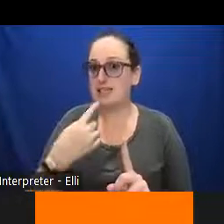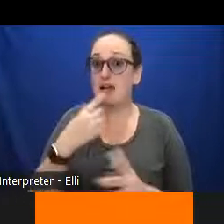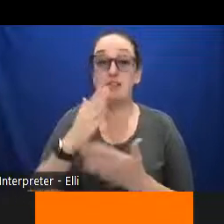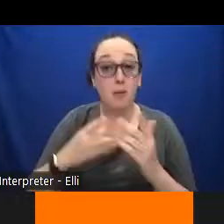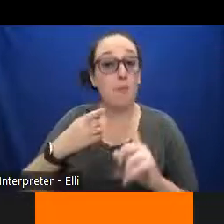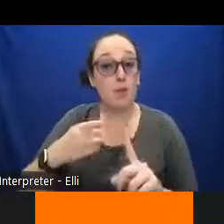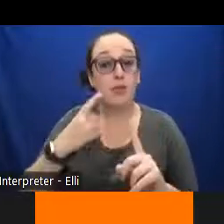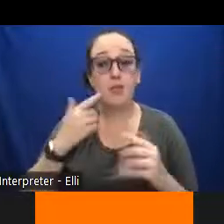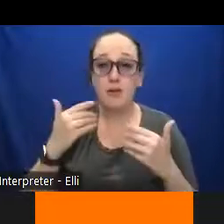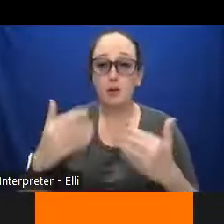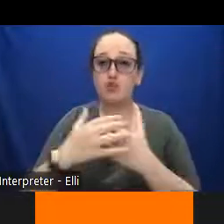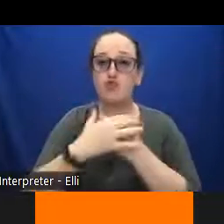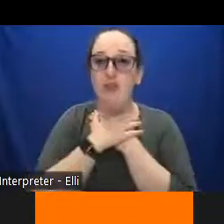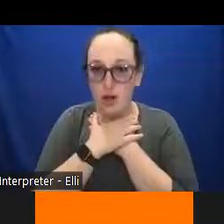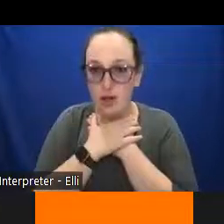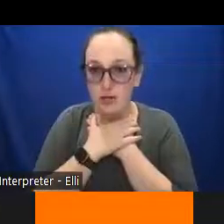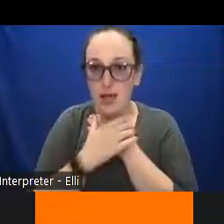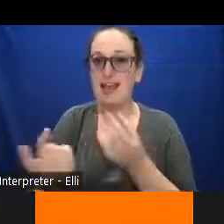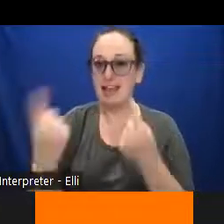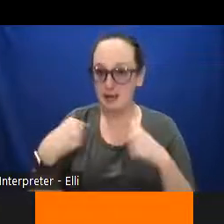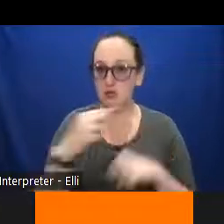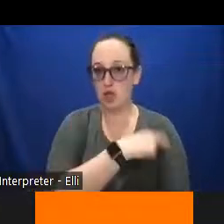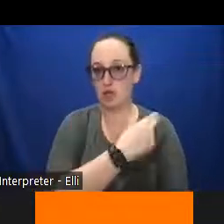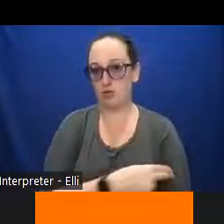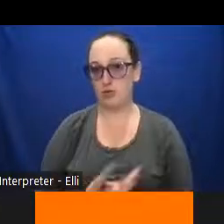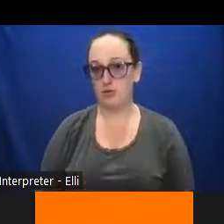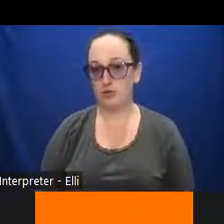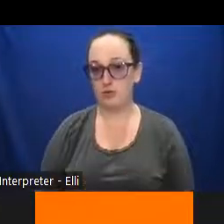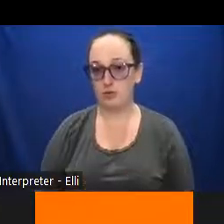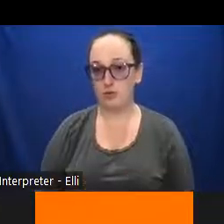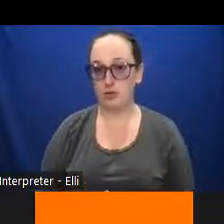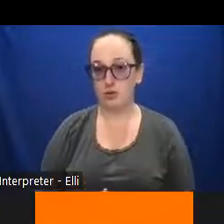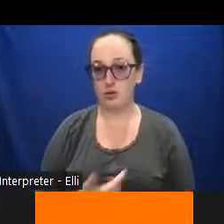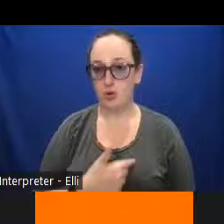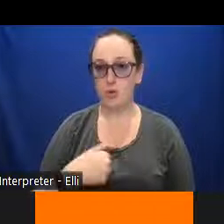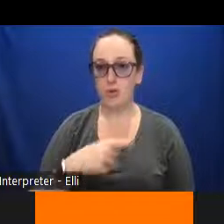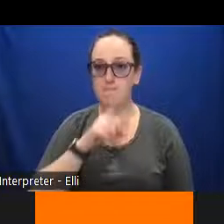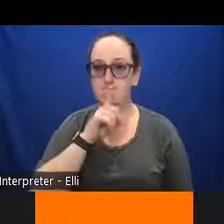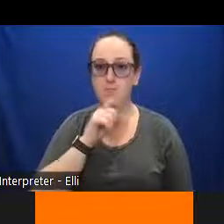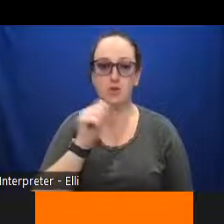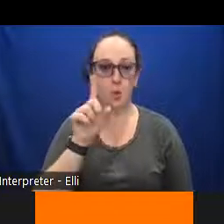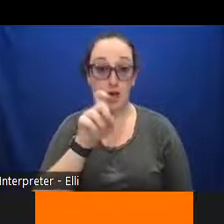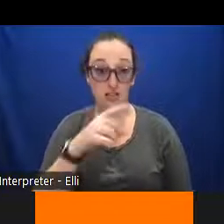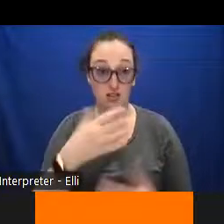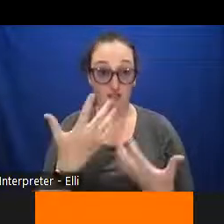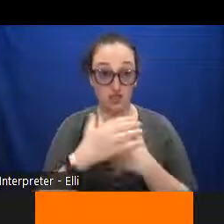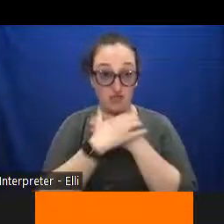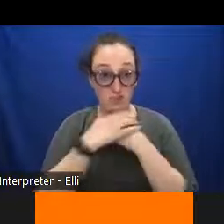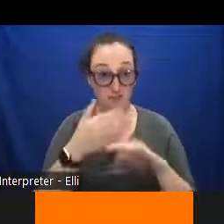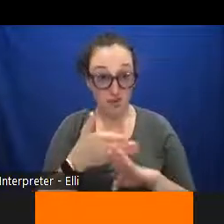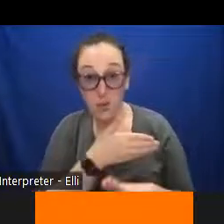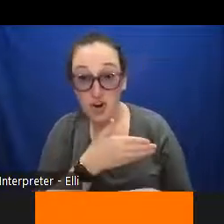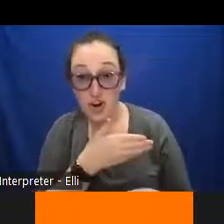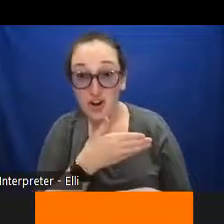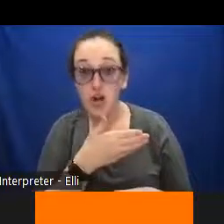of this visit. We didn't even look retrospectively had they ever been strangled by